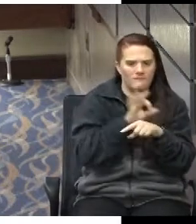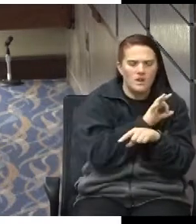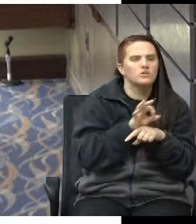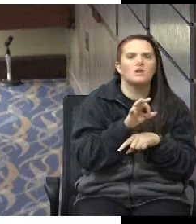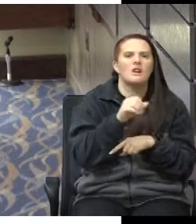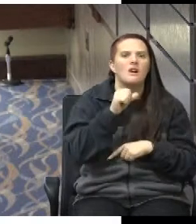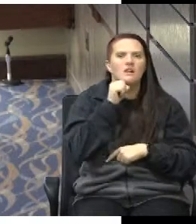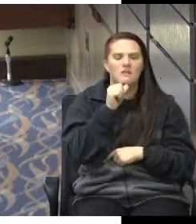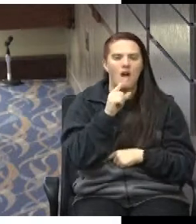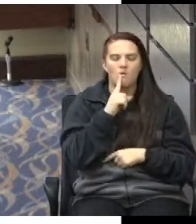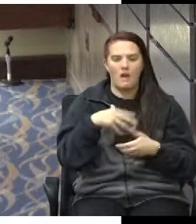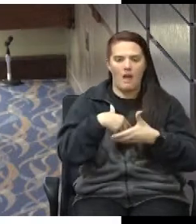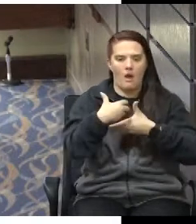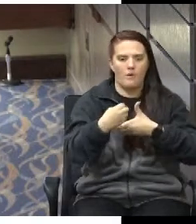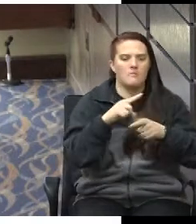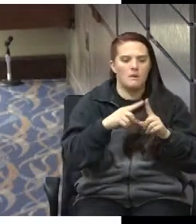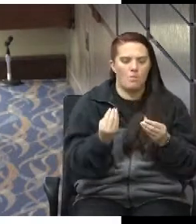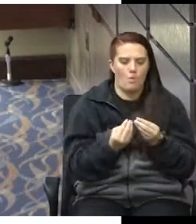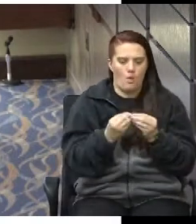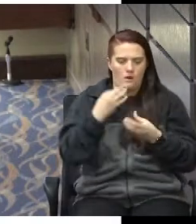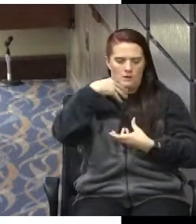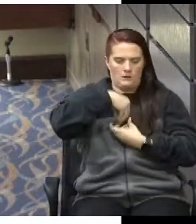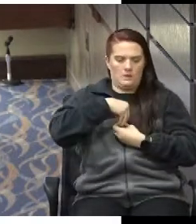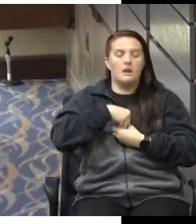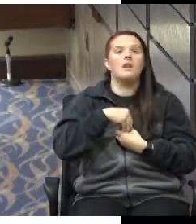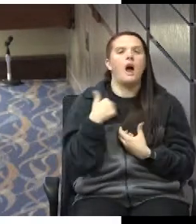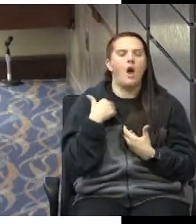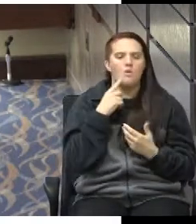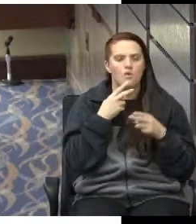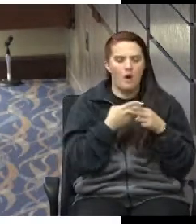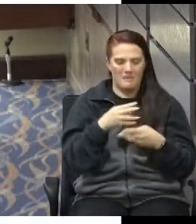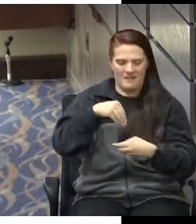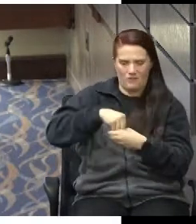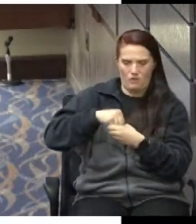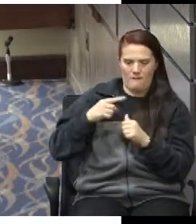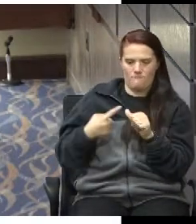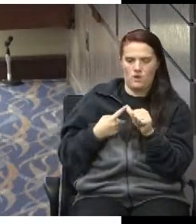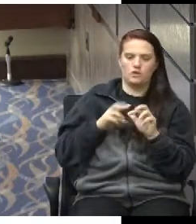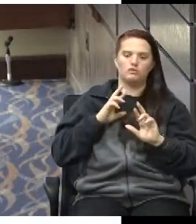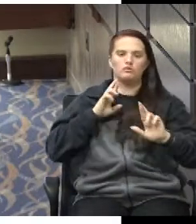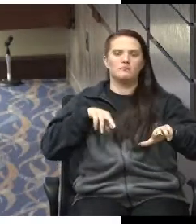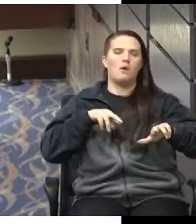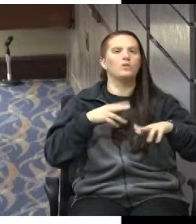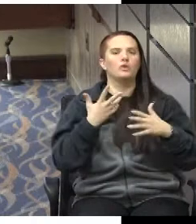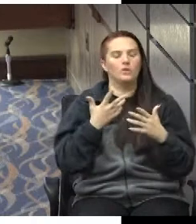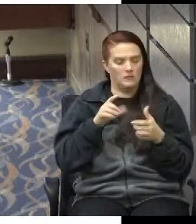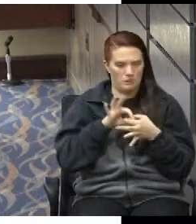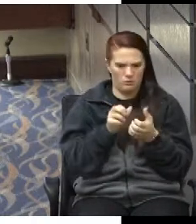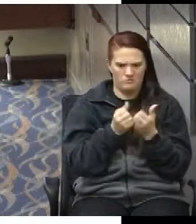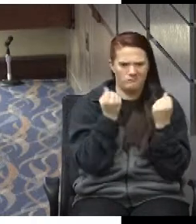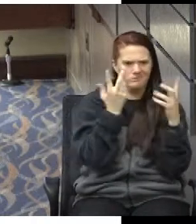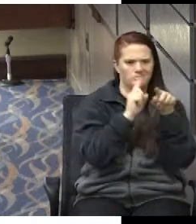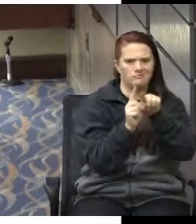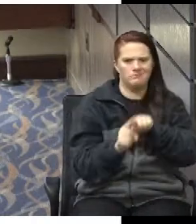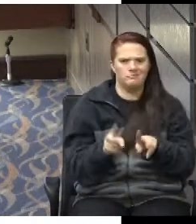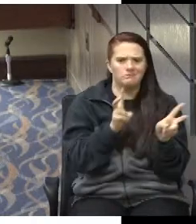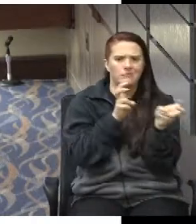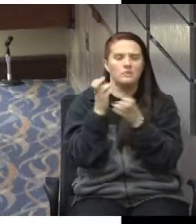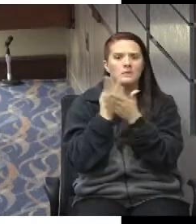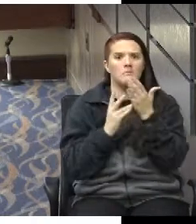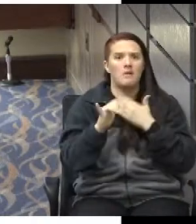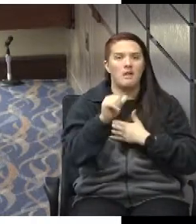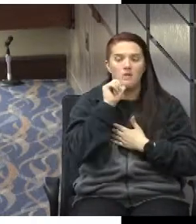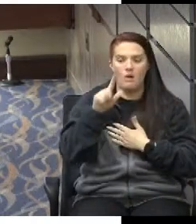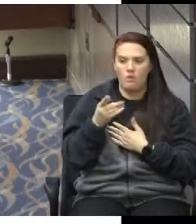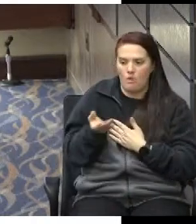much outward-facing as they're inward-facing. In fact, I would call them the internal first responders, dealing with so many different issues, some of that not of